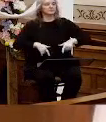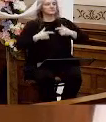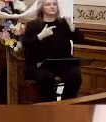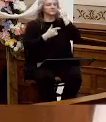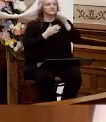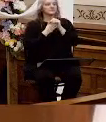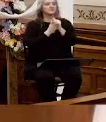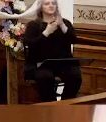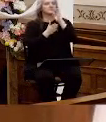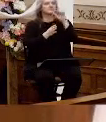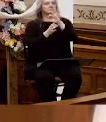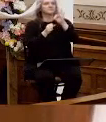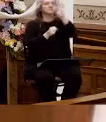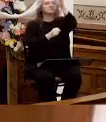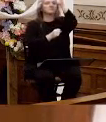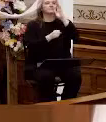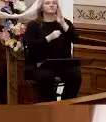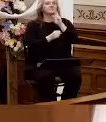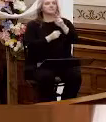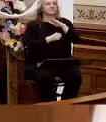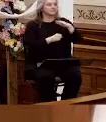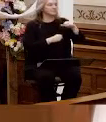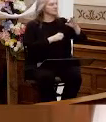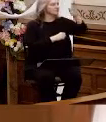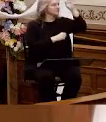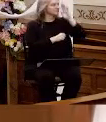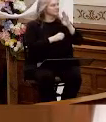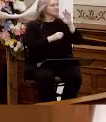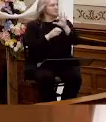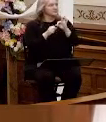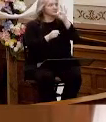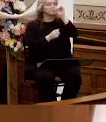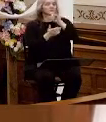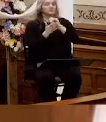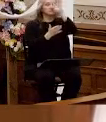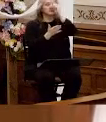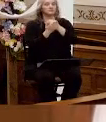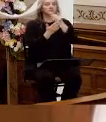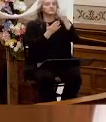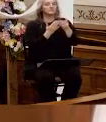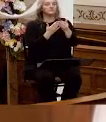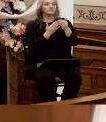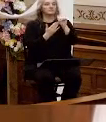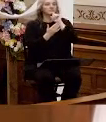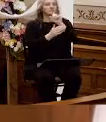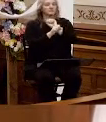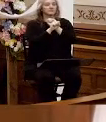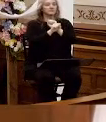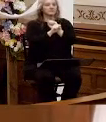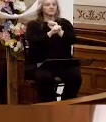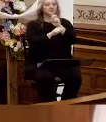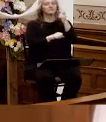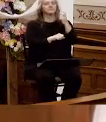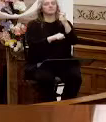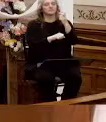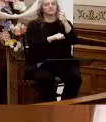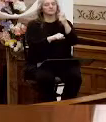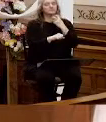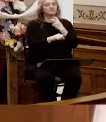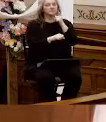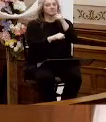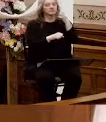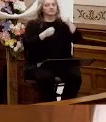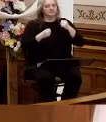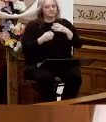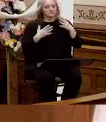Spirit of God are the children of God. For the spirit that God has given you does not enslave you and trap you in fear.